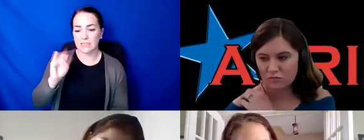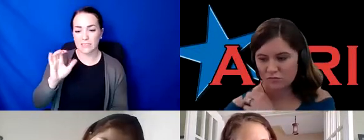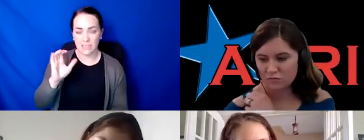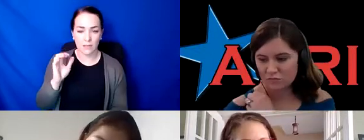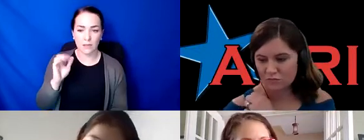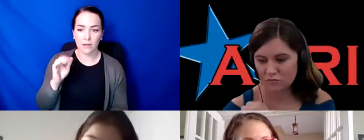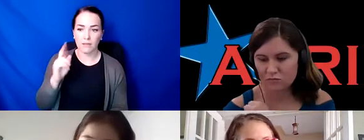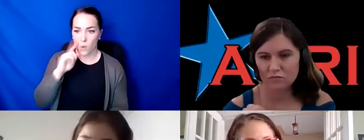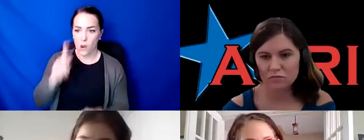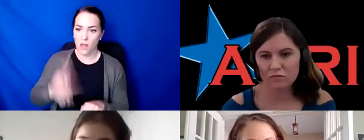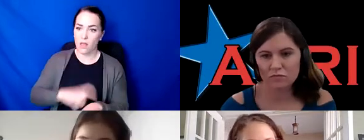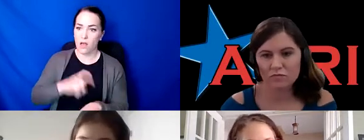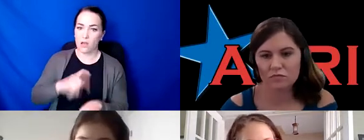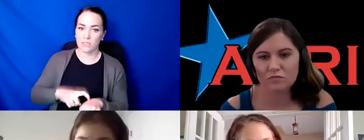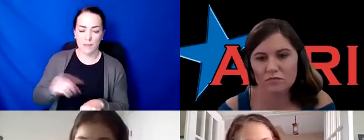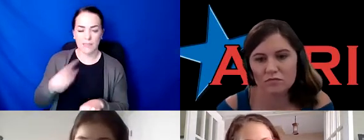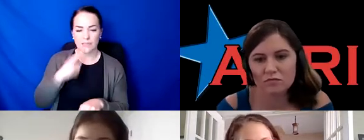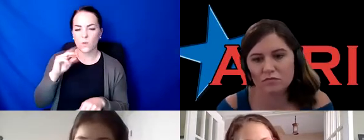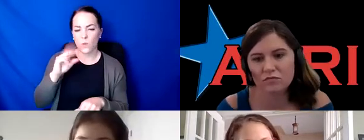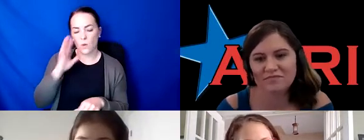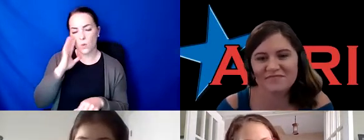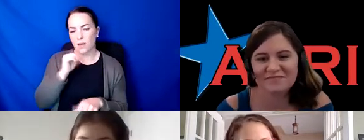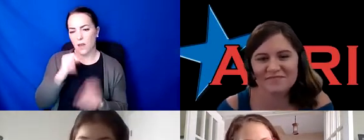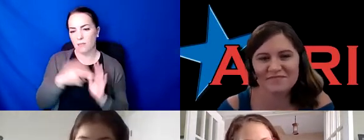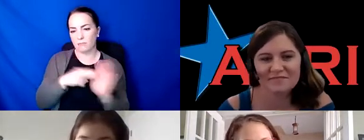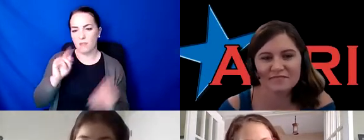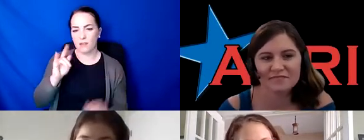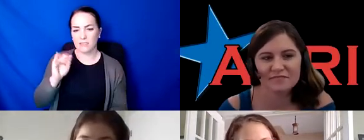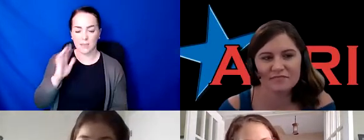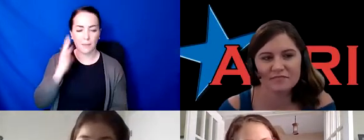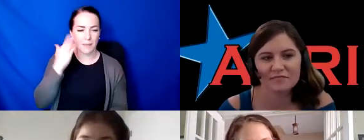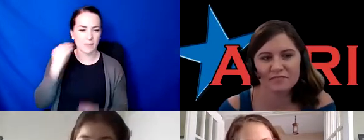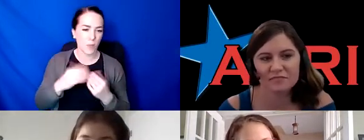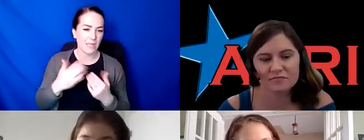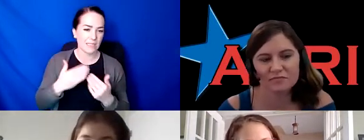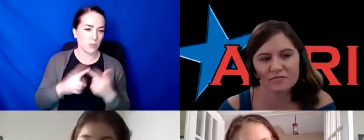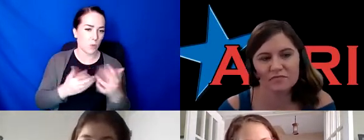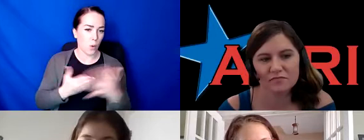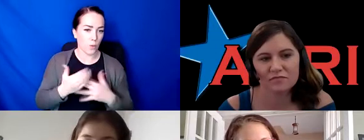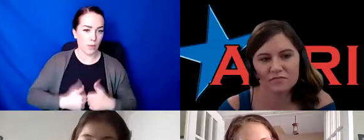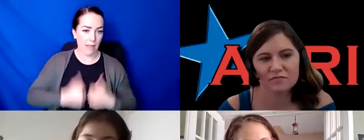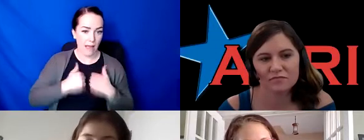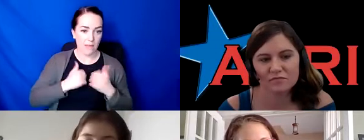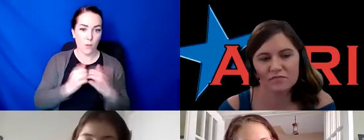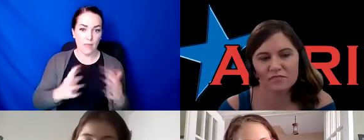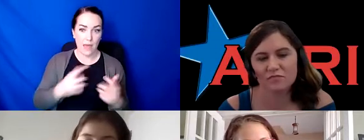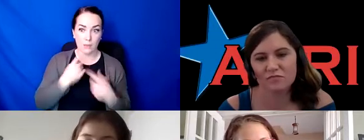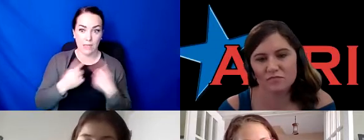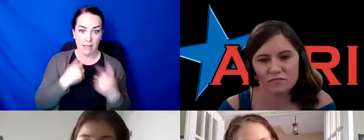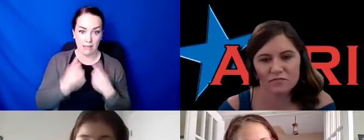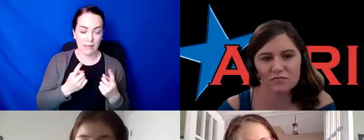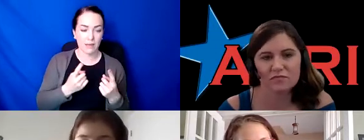were, because it was easier to go through life that way and not be questioned on, what they have or